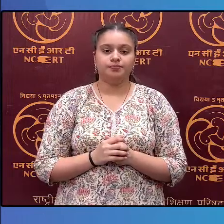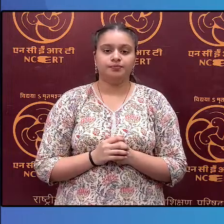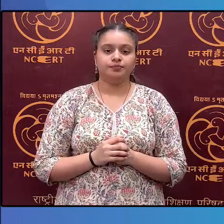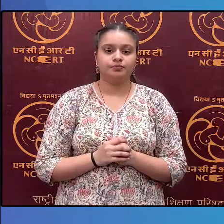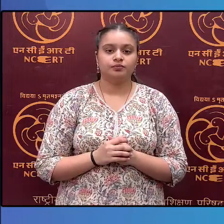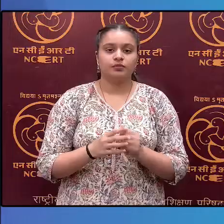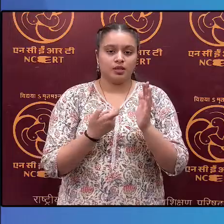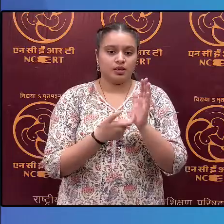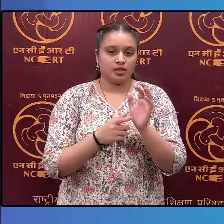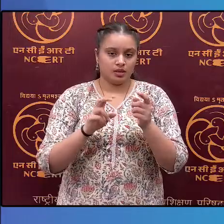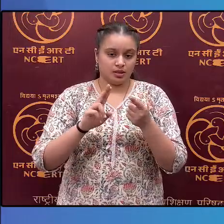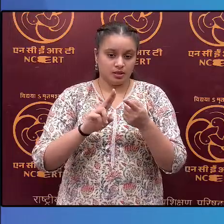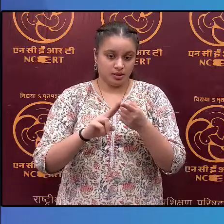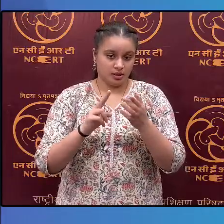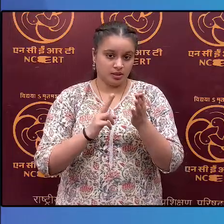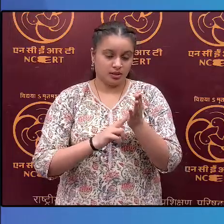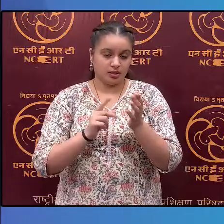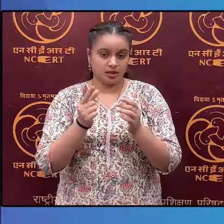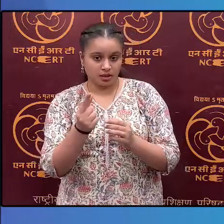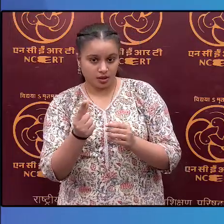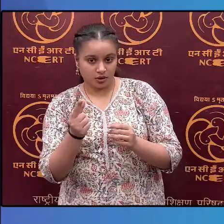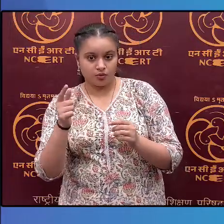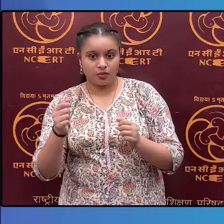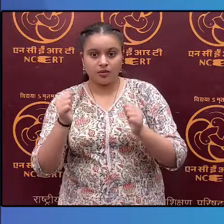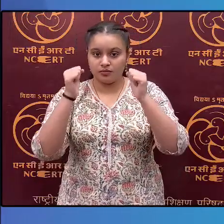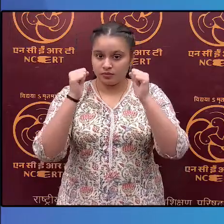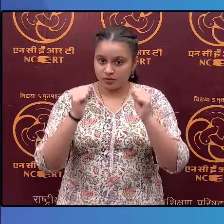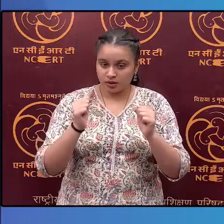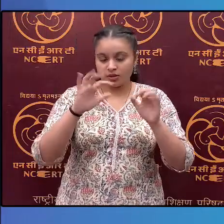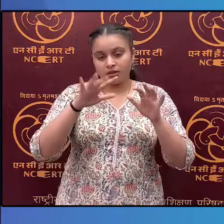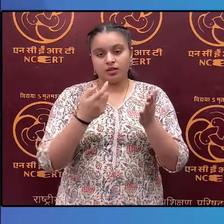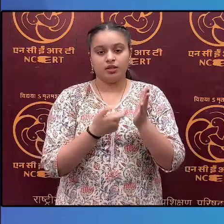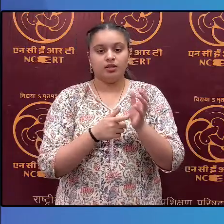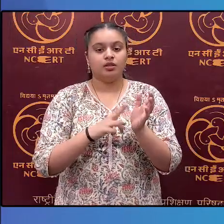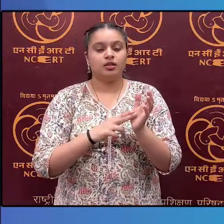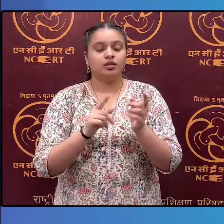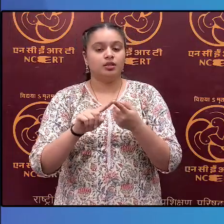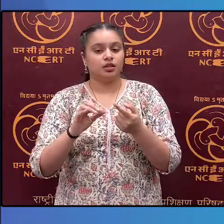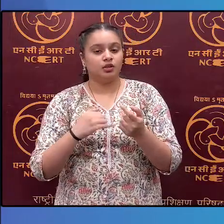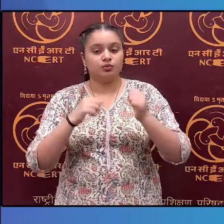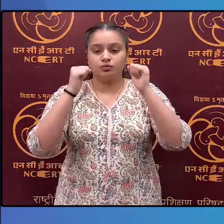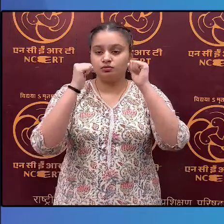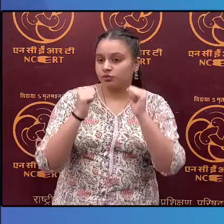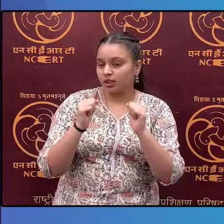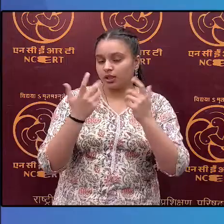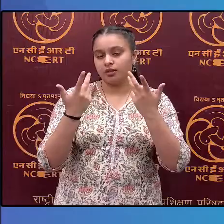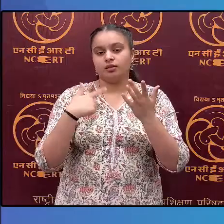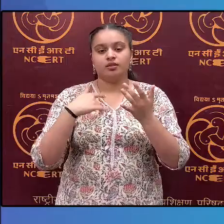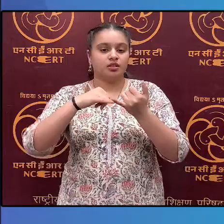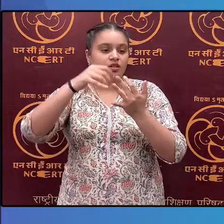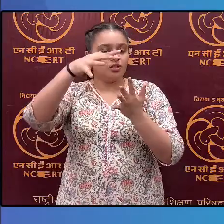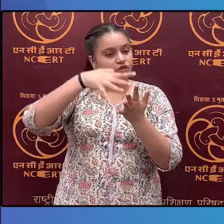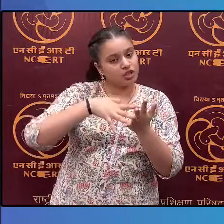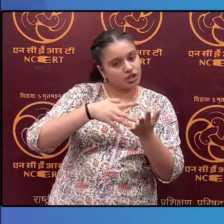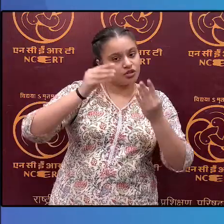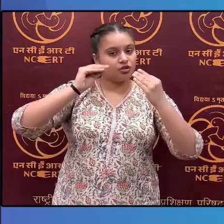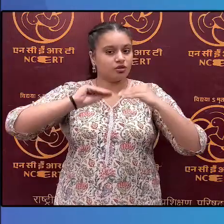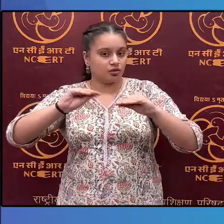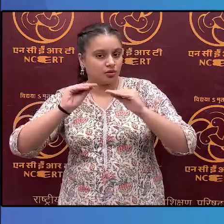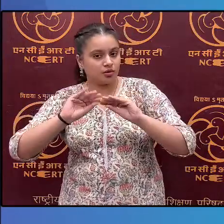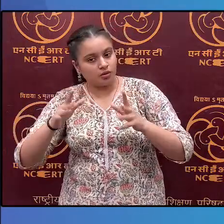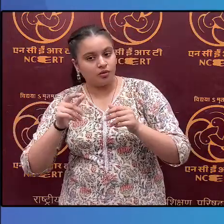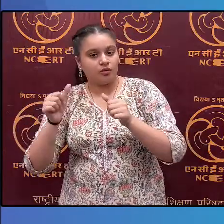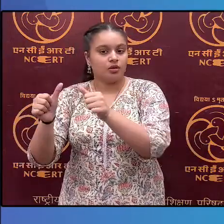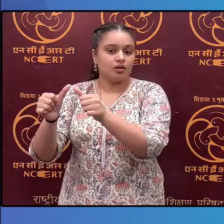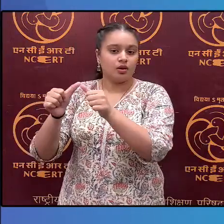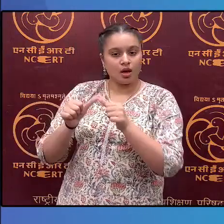was sitting. Renu ma'am was having a session. Renu ma'am was smiling. Renu ma'am was answering the question very